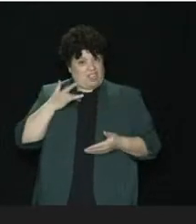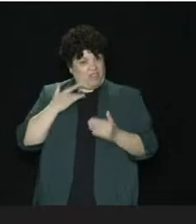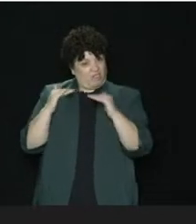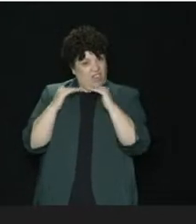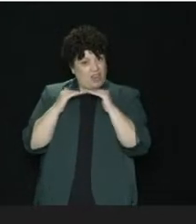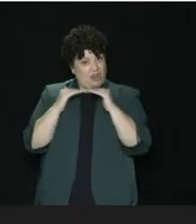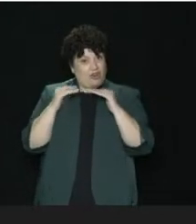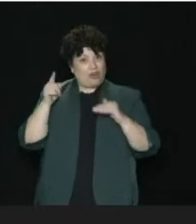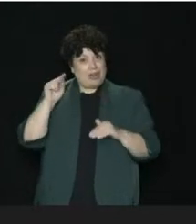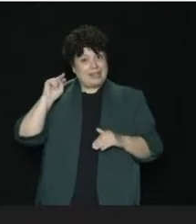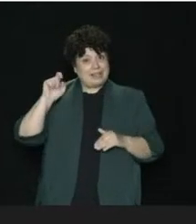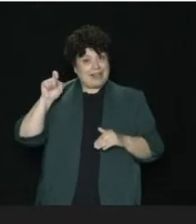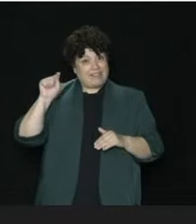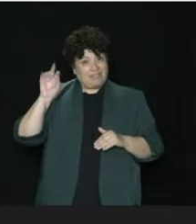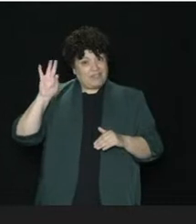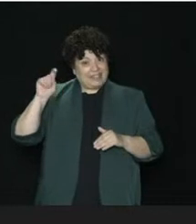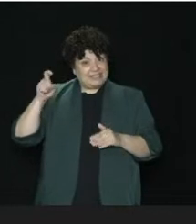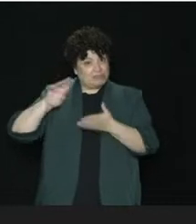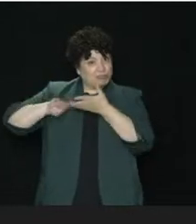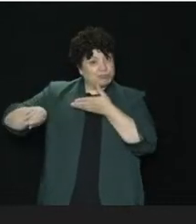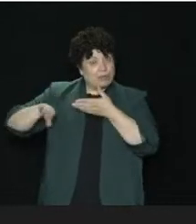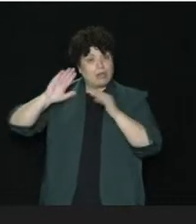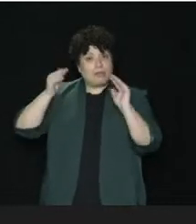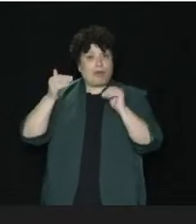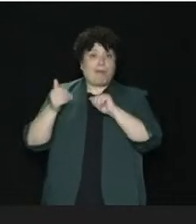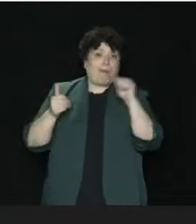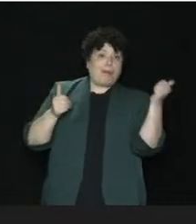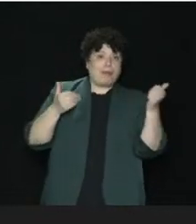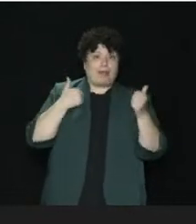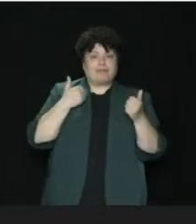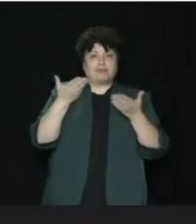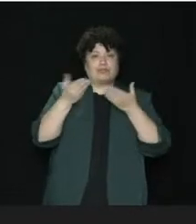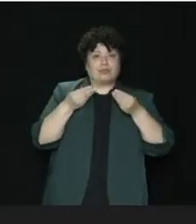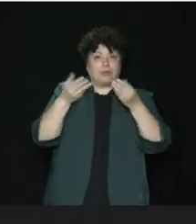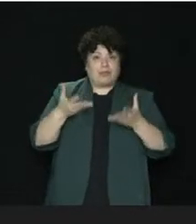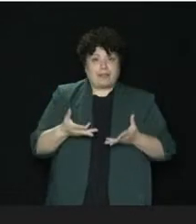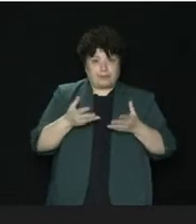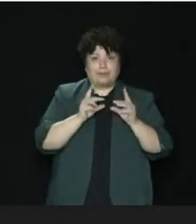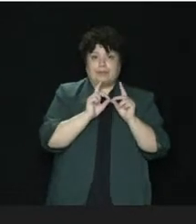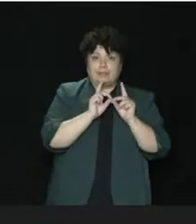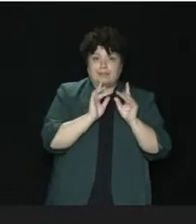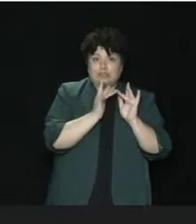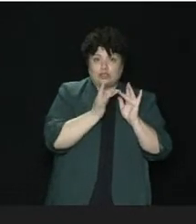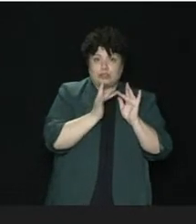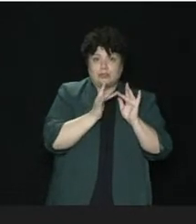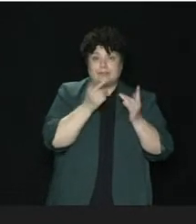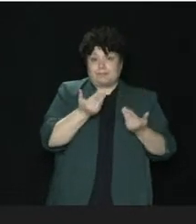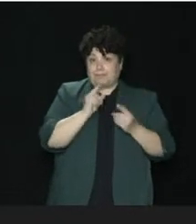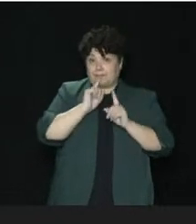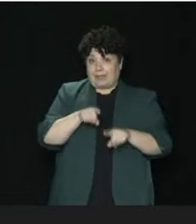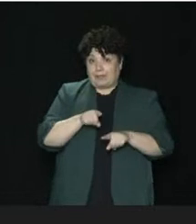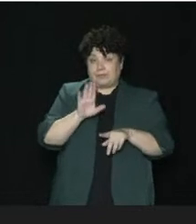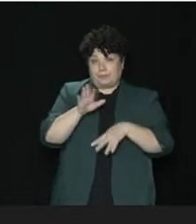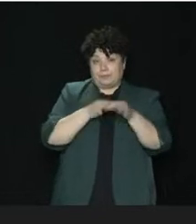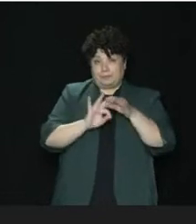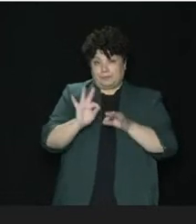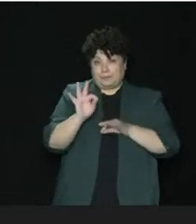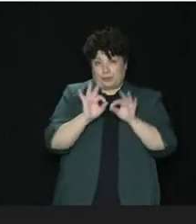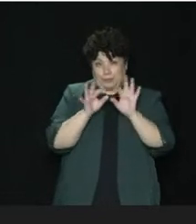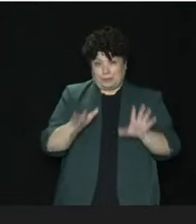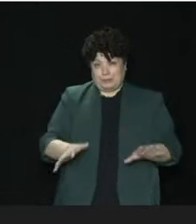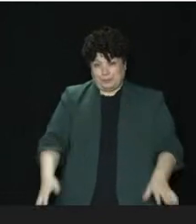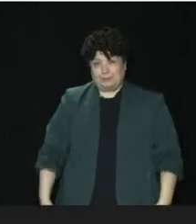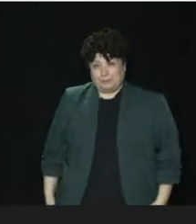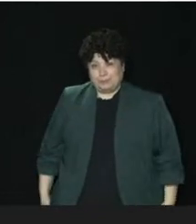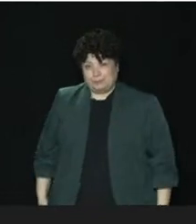how do you justify that compared to other digital service providers? Answer. Well, we are